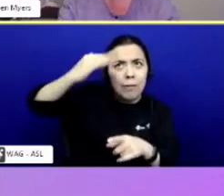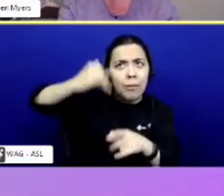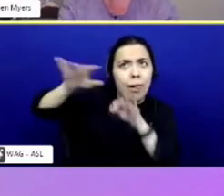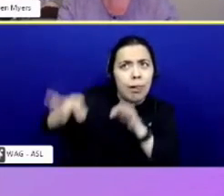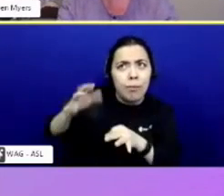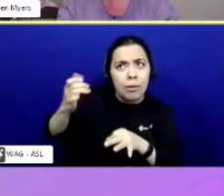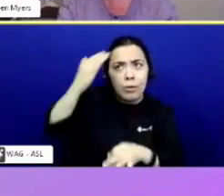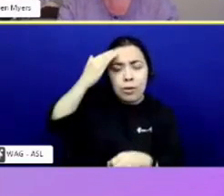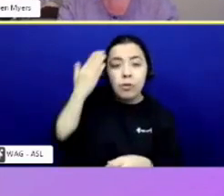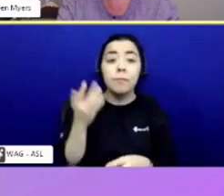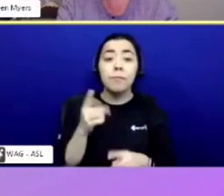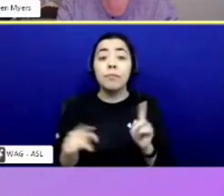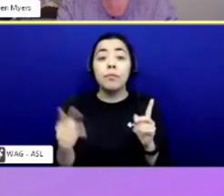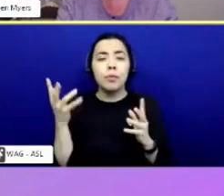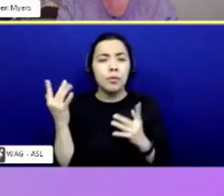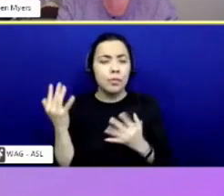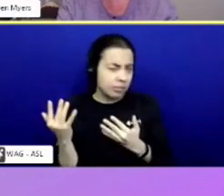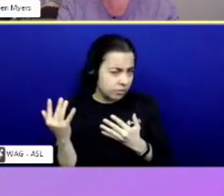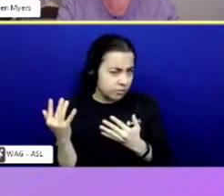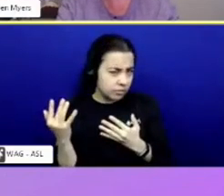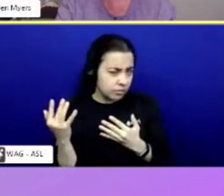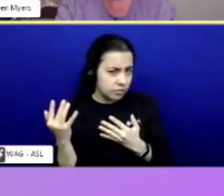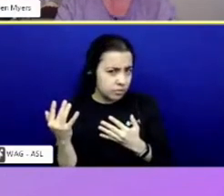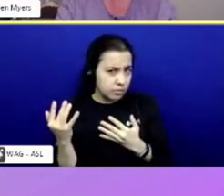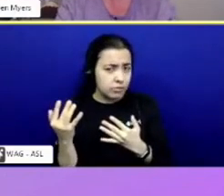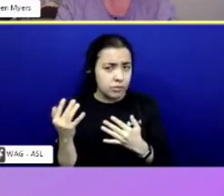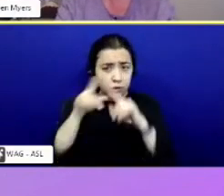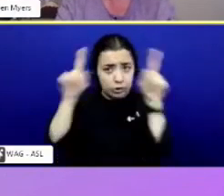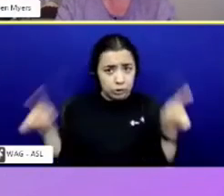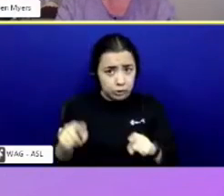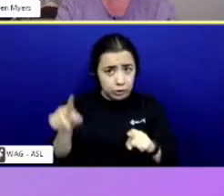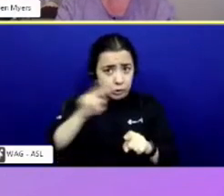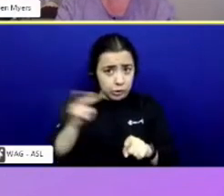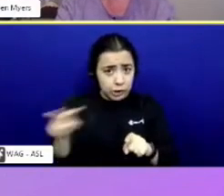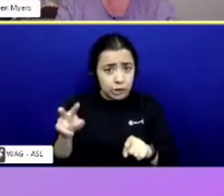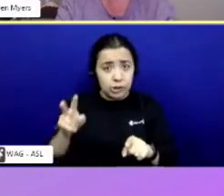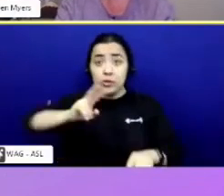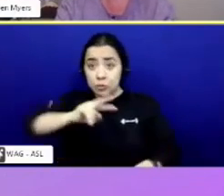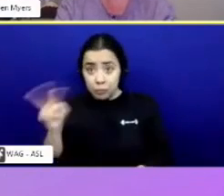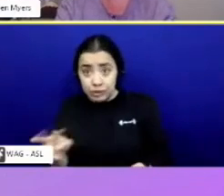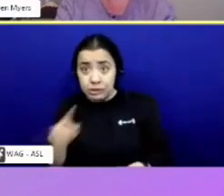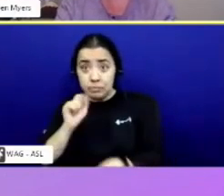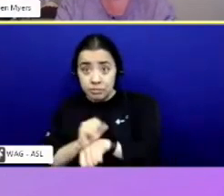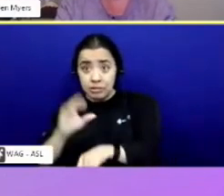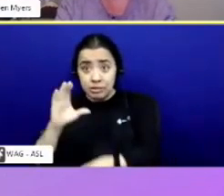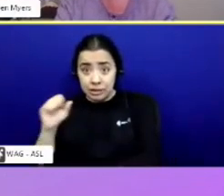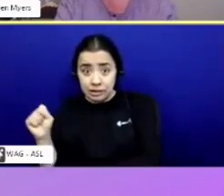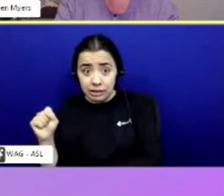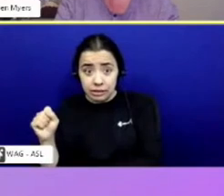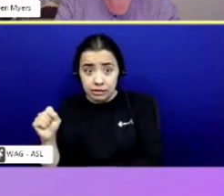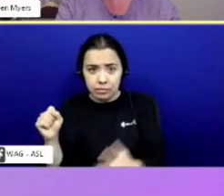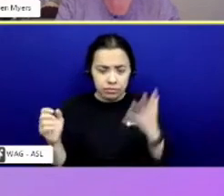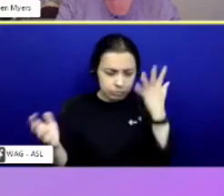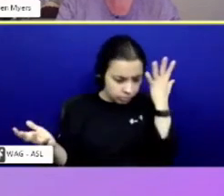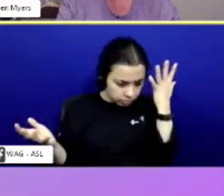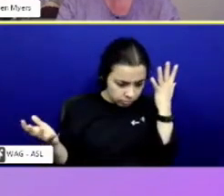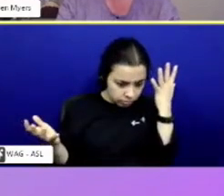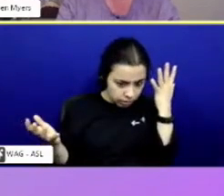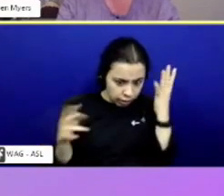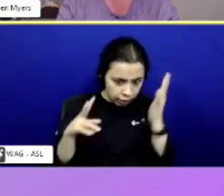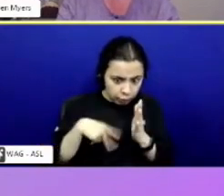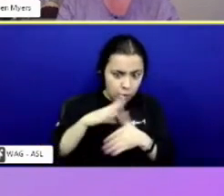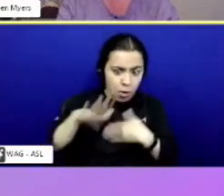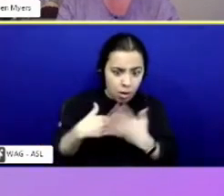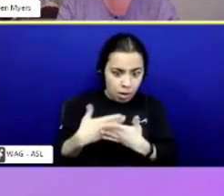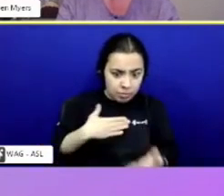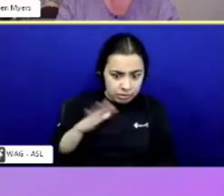Wait a second. Do screen readers read CSS? Oh God, do they read all of my